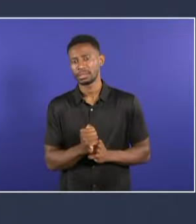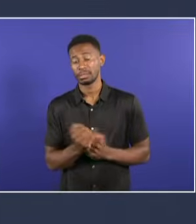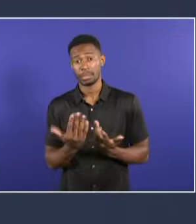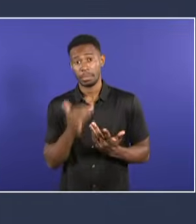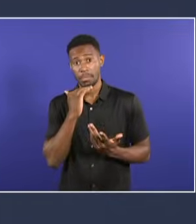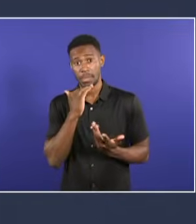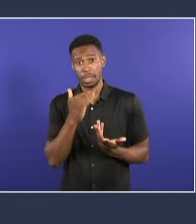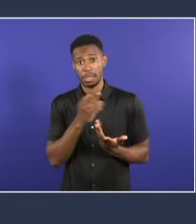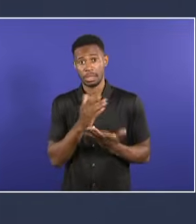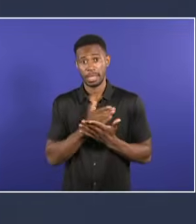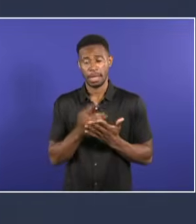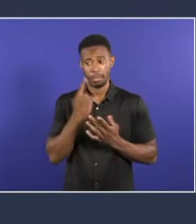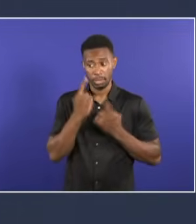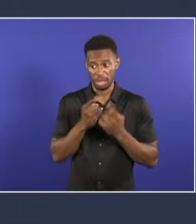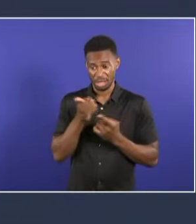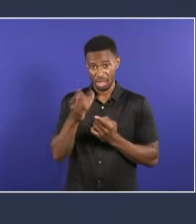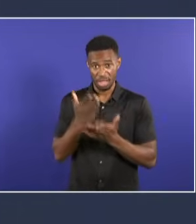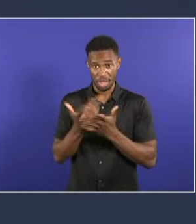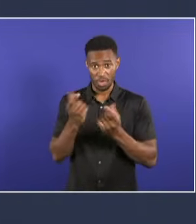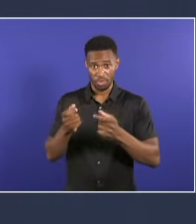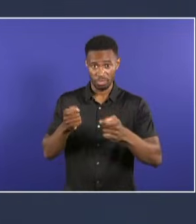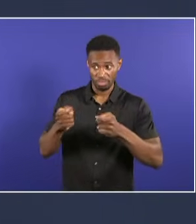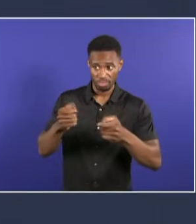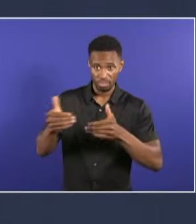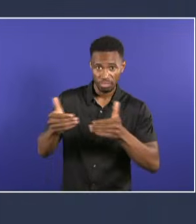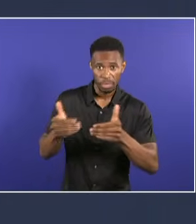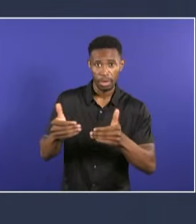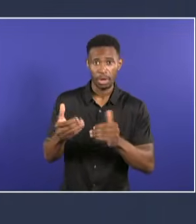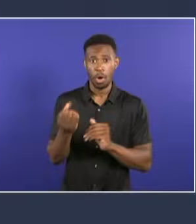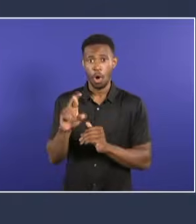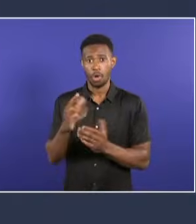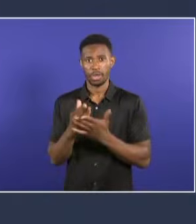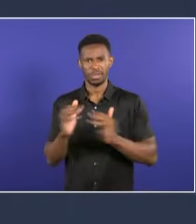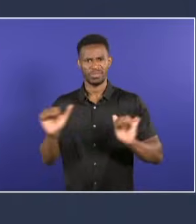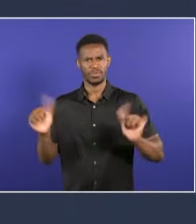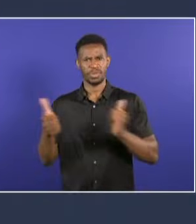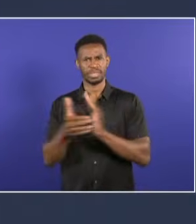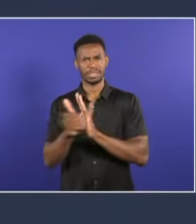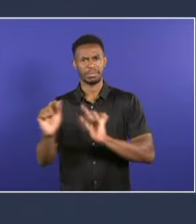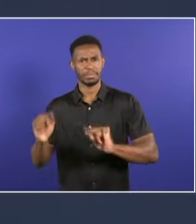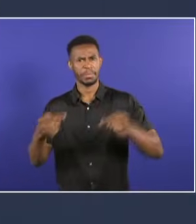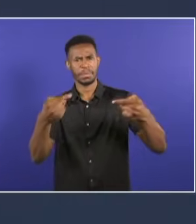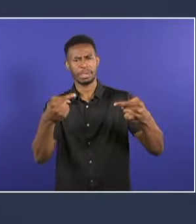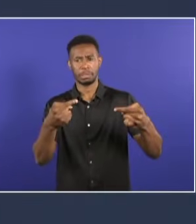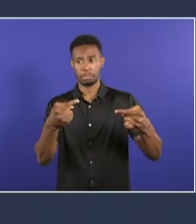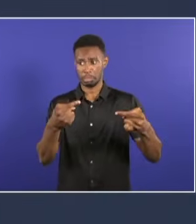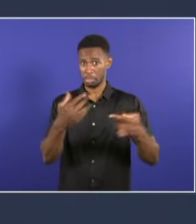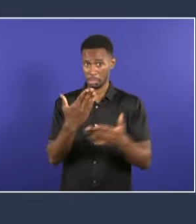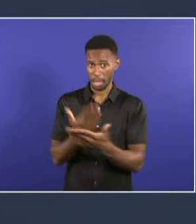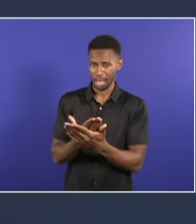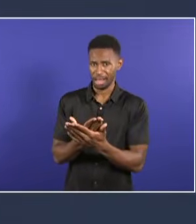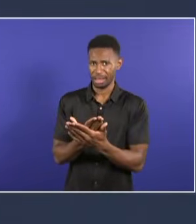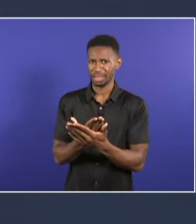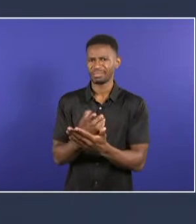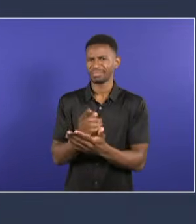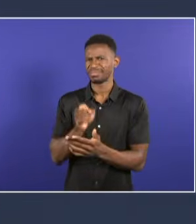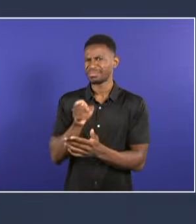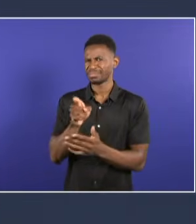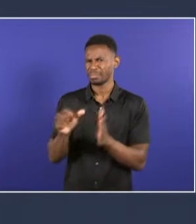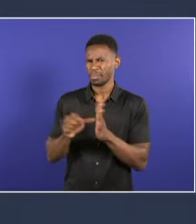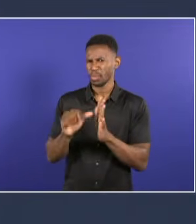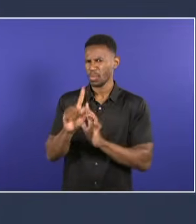oppose or whether we can govern. The question is whether the DA can lead South Africa.